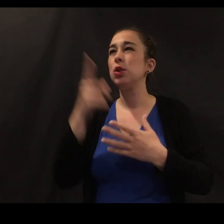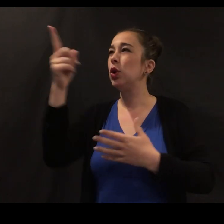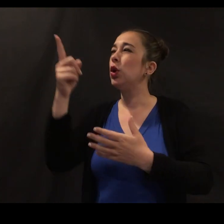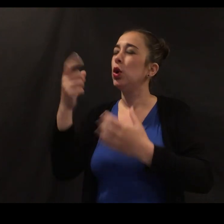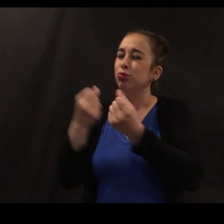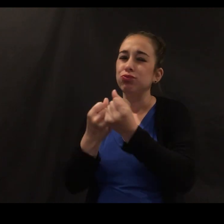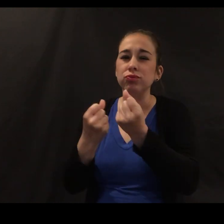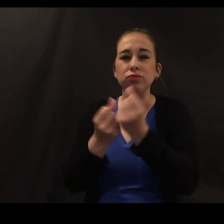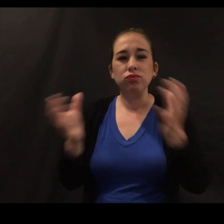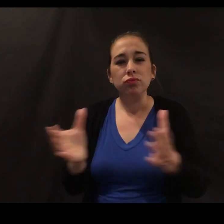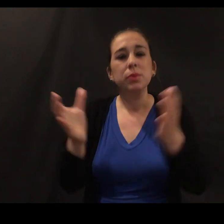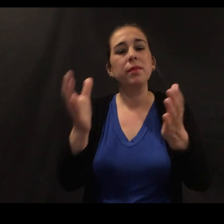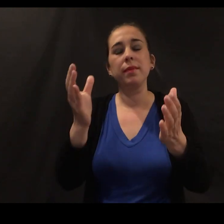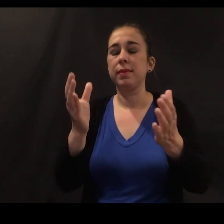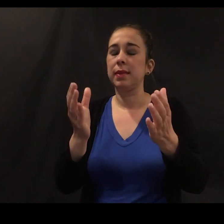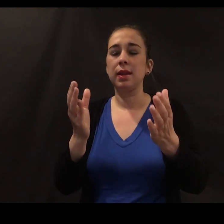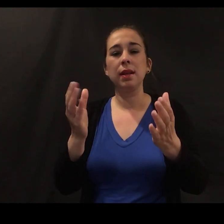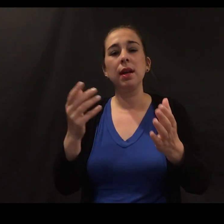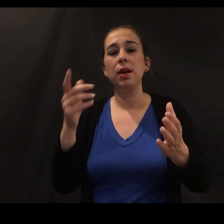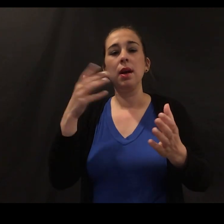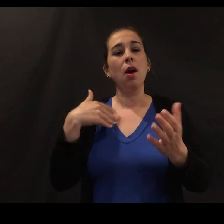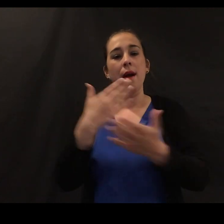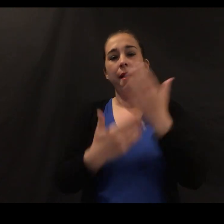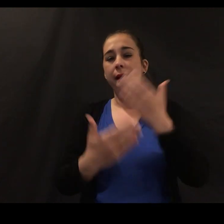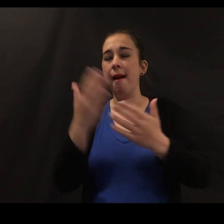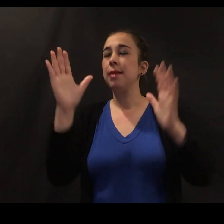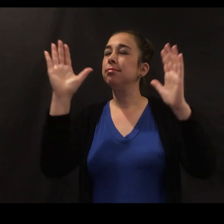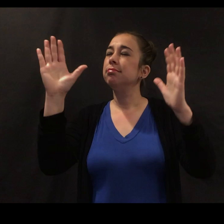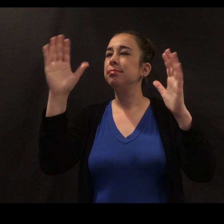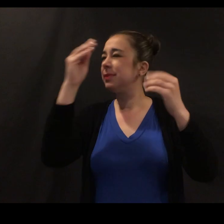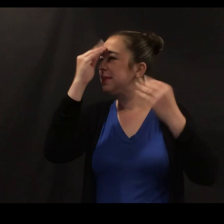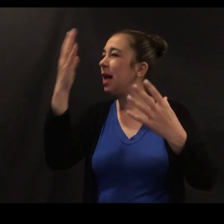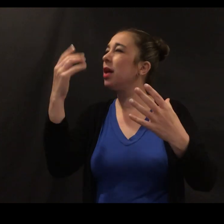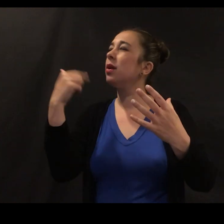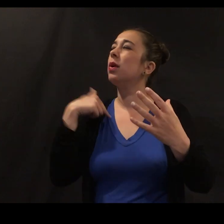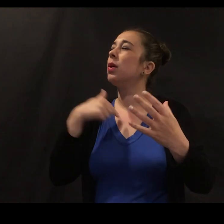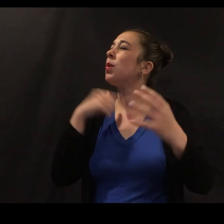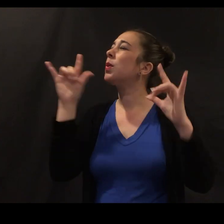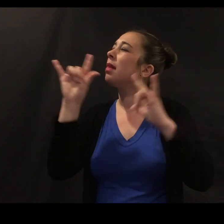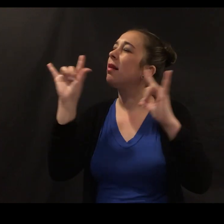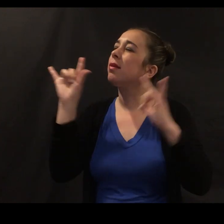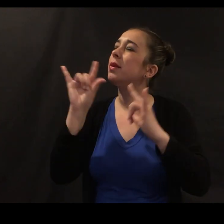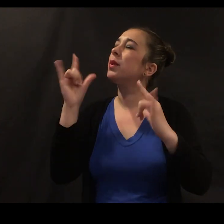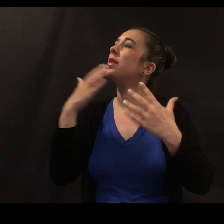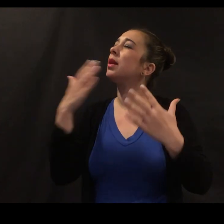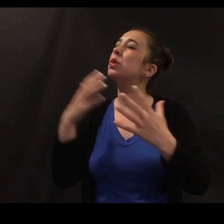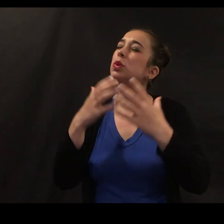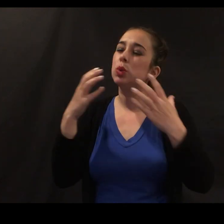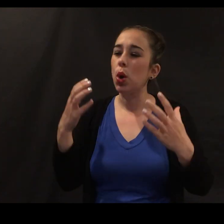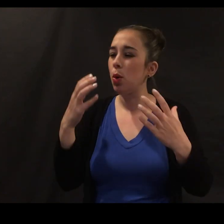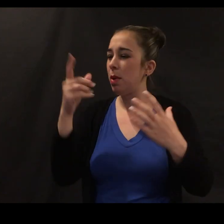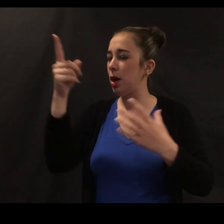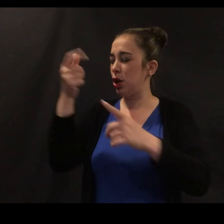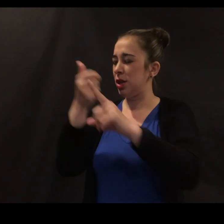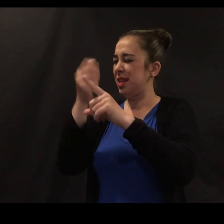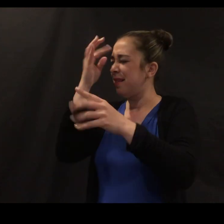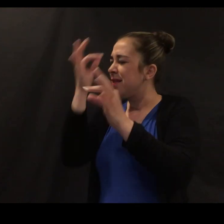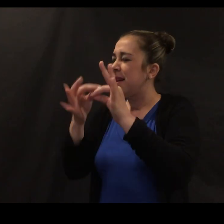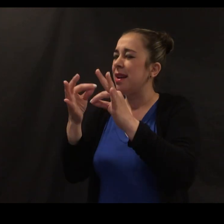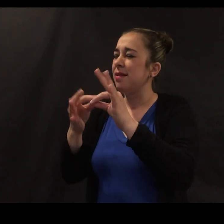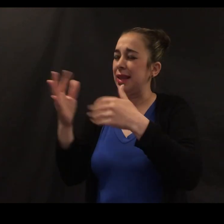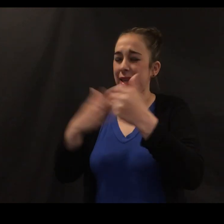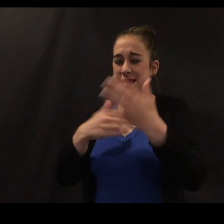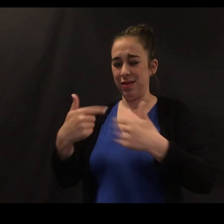Lord, tonight we come before you with hands lifted before you just to tell you that we love you. We thank you so much that you're a faithful God, that even when we're